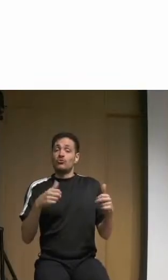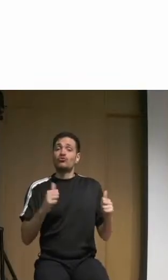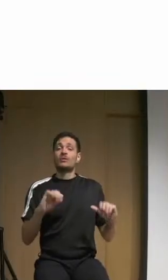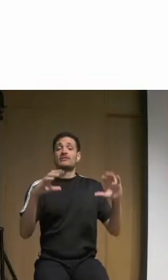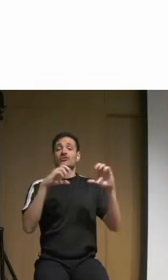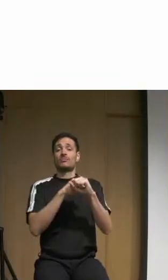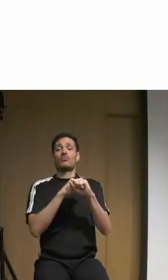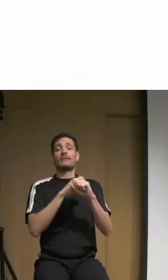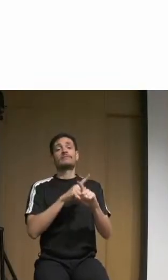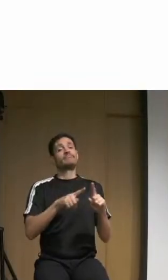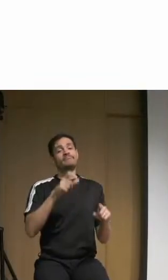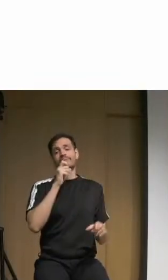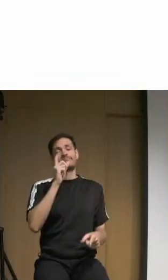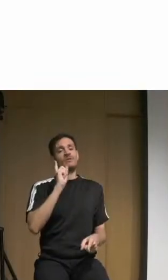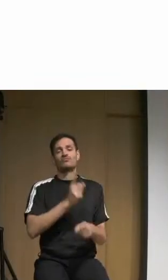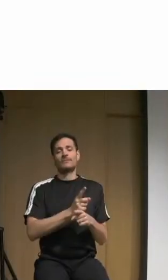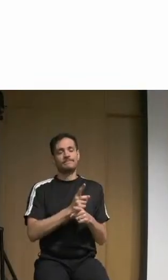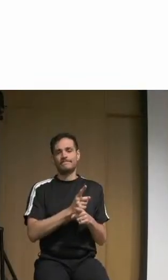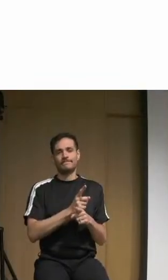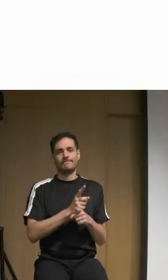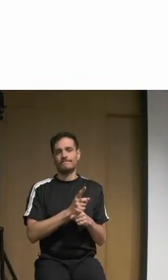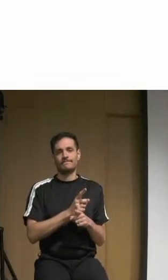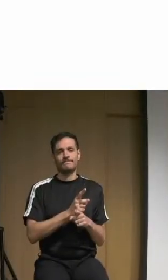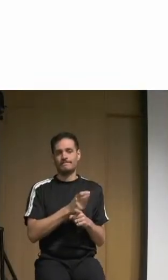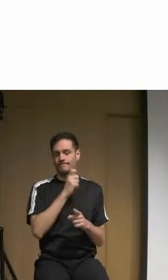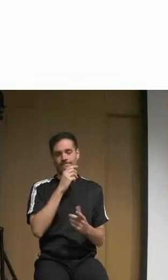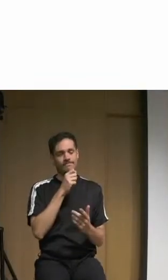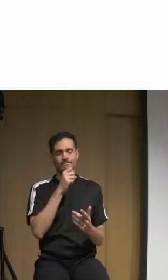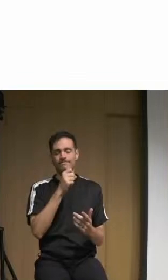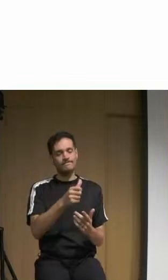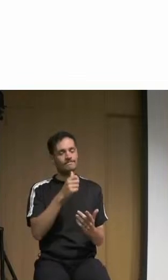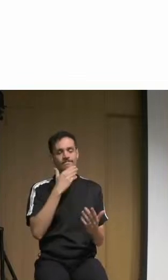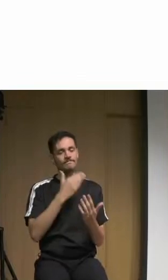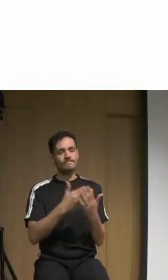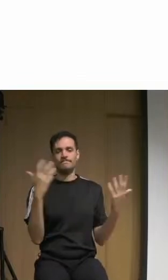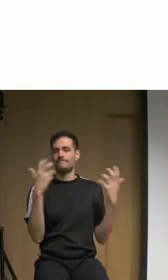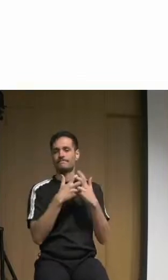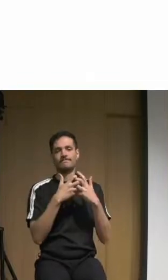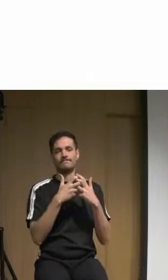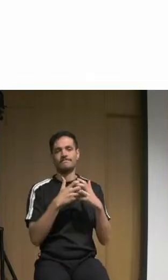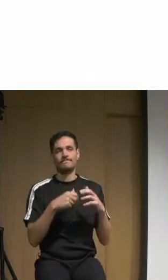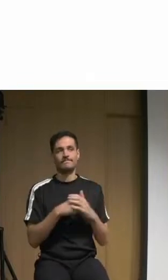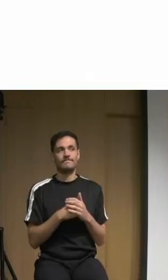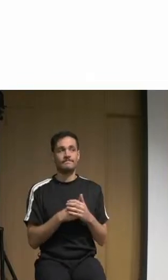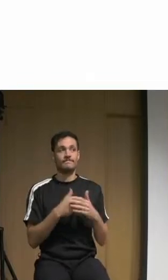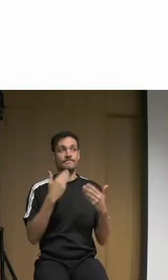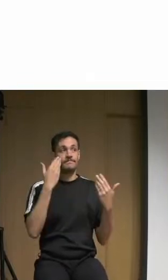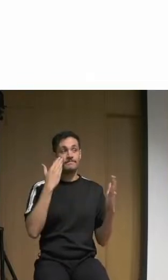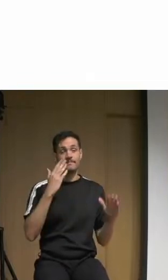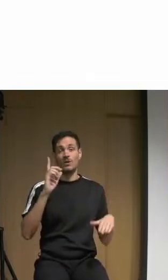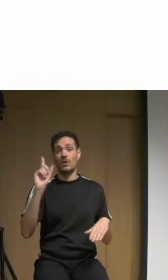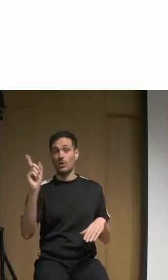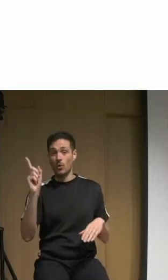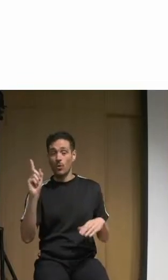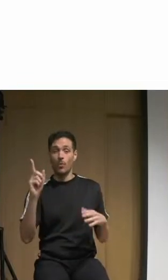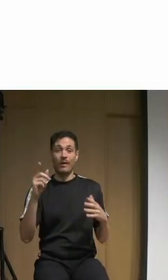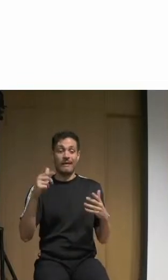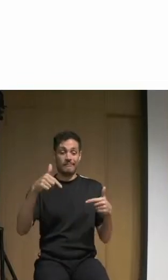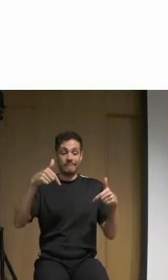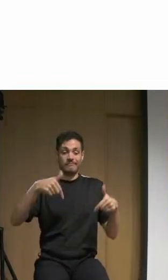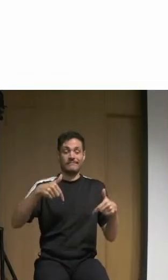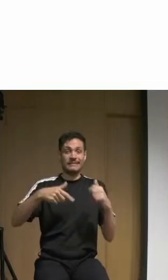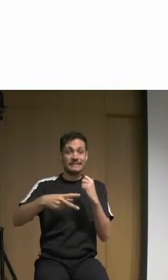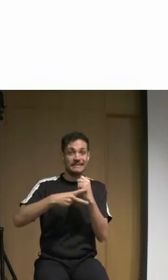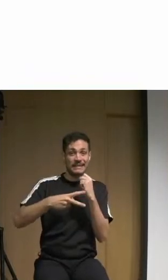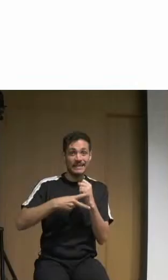it is not an accurate reflection. And if it is, I don't know where this now sits. It's a summary report.